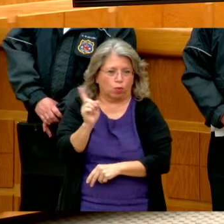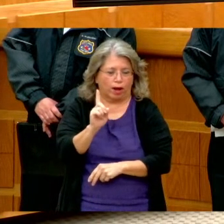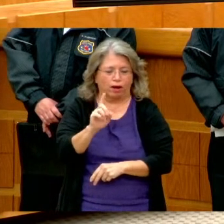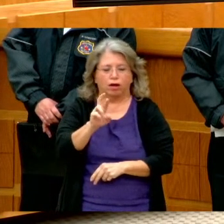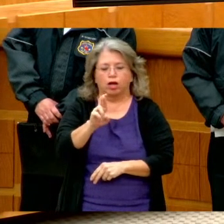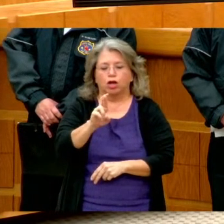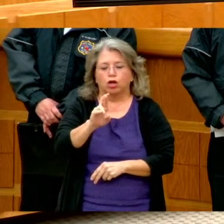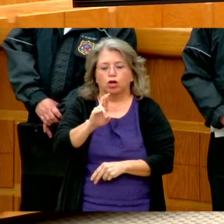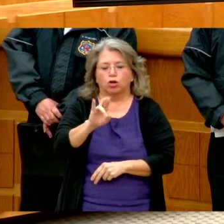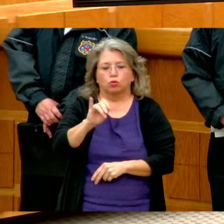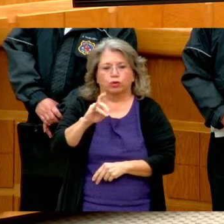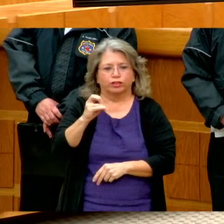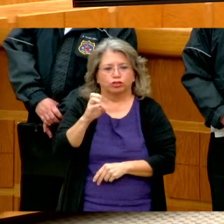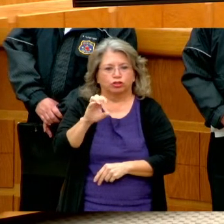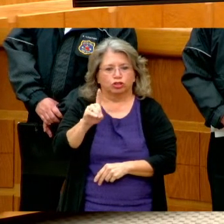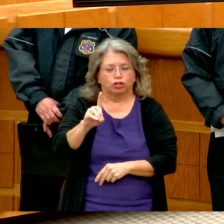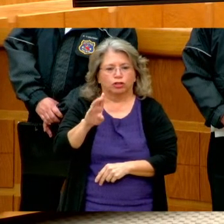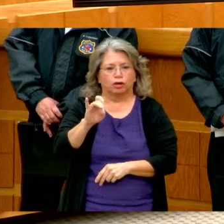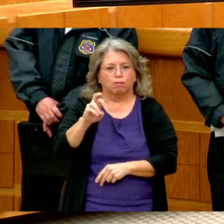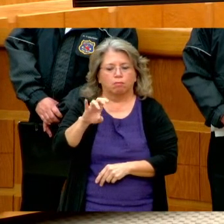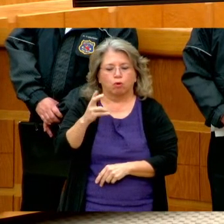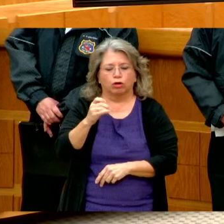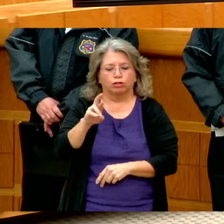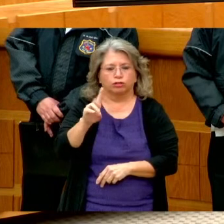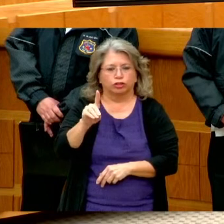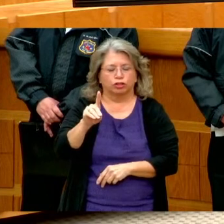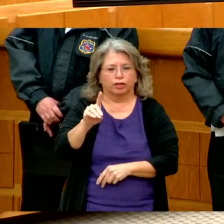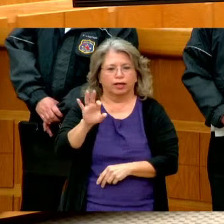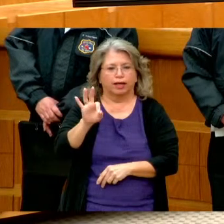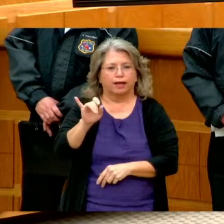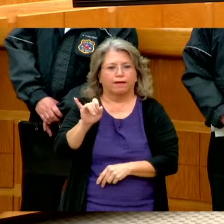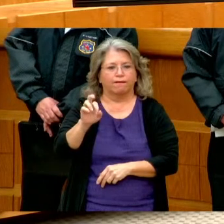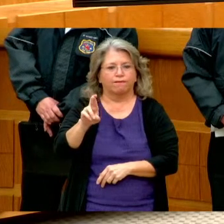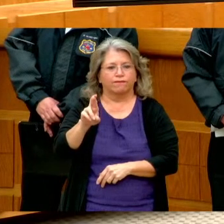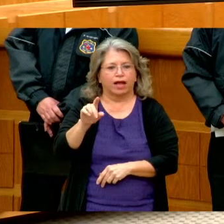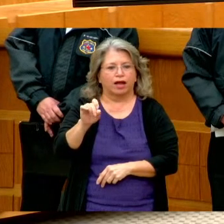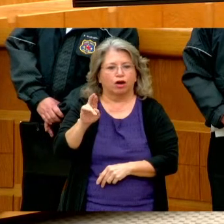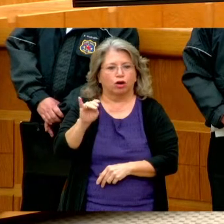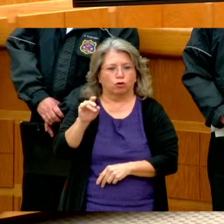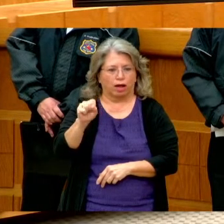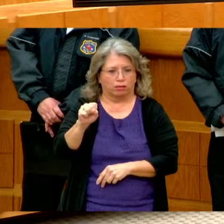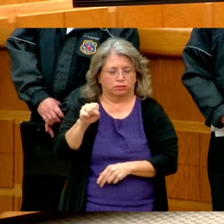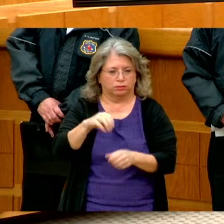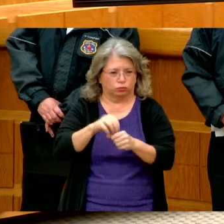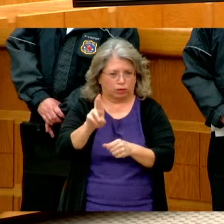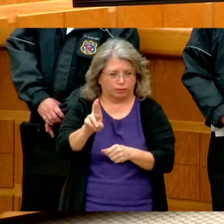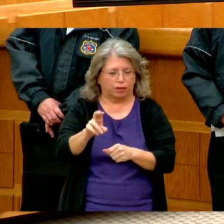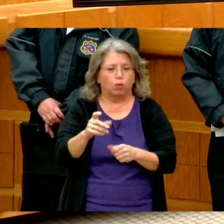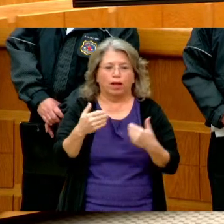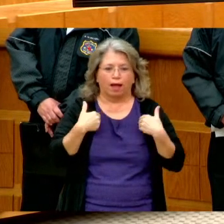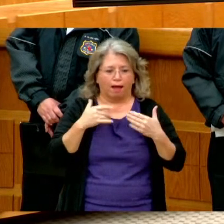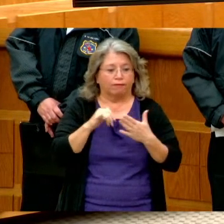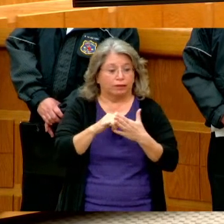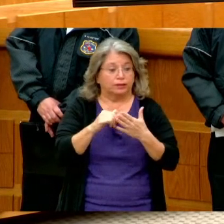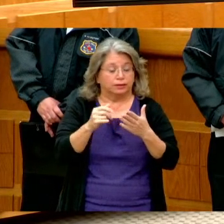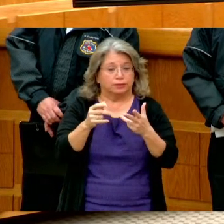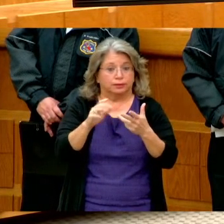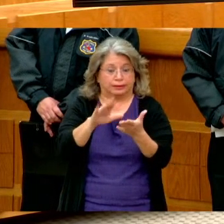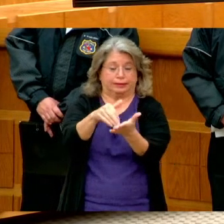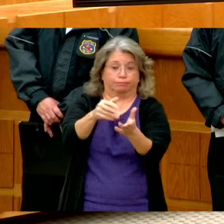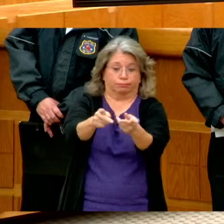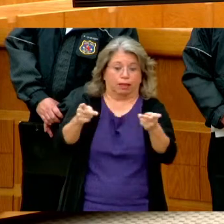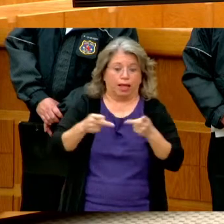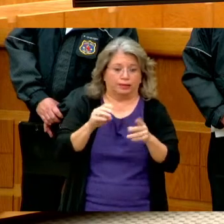M. Borchard Fairgrounds. And we have these facilities in our county, and we are so fortunate. We